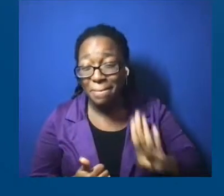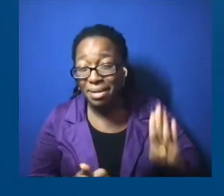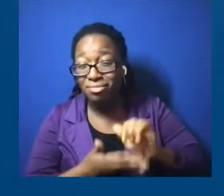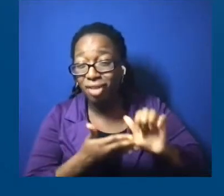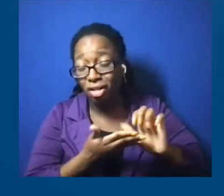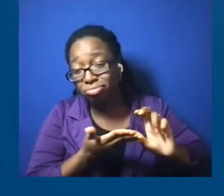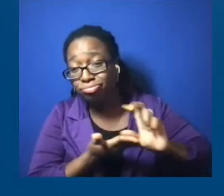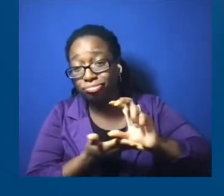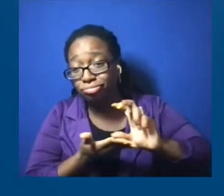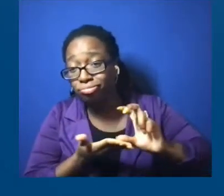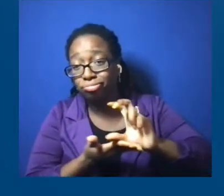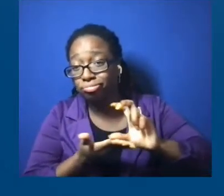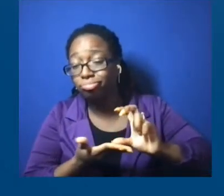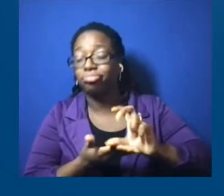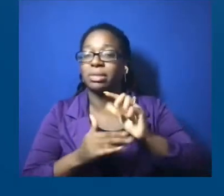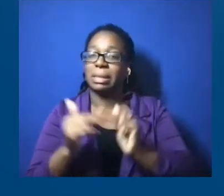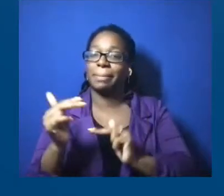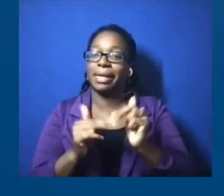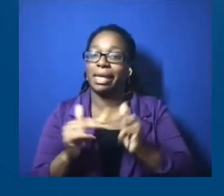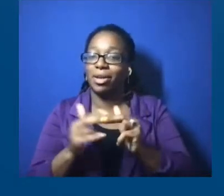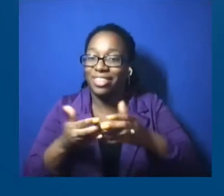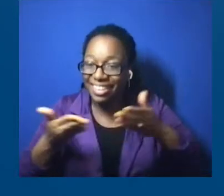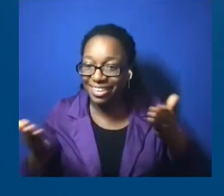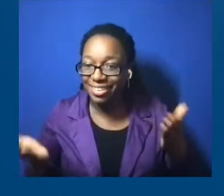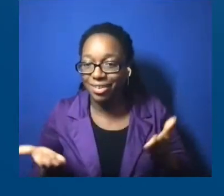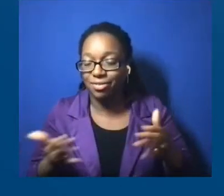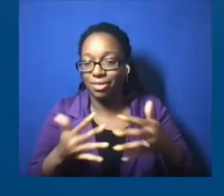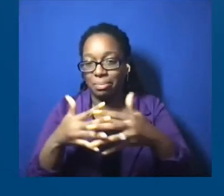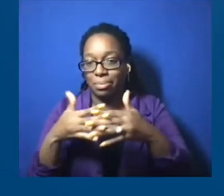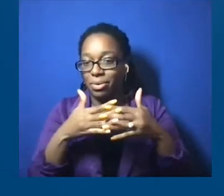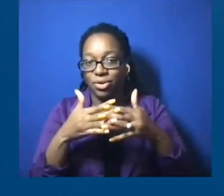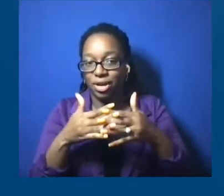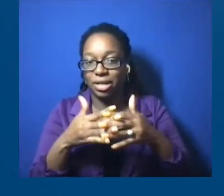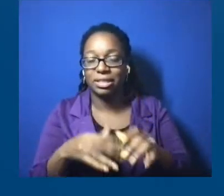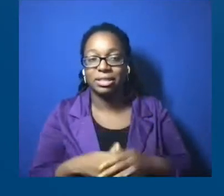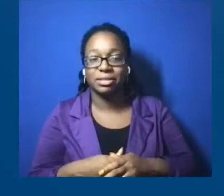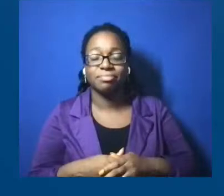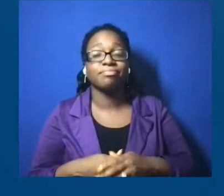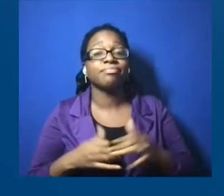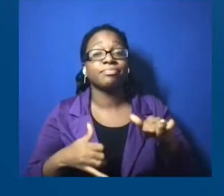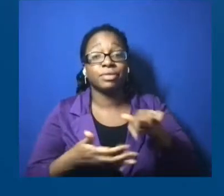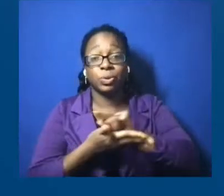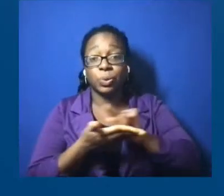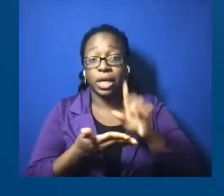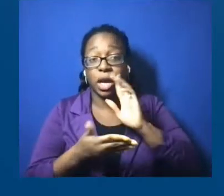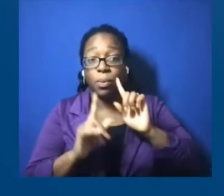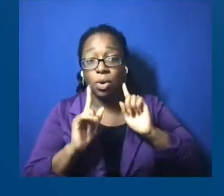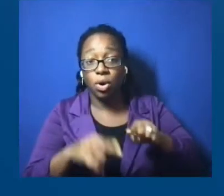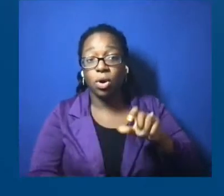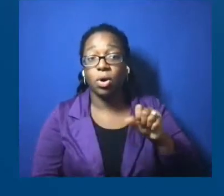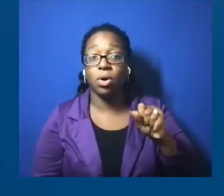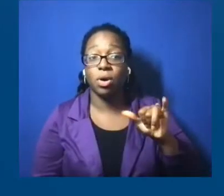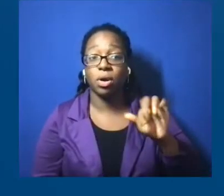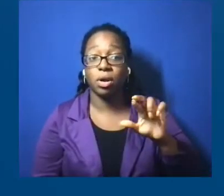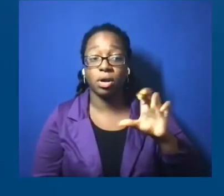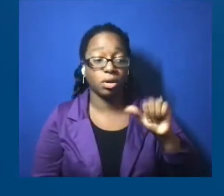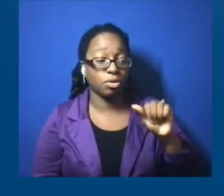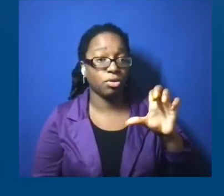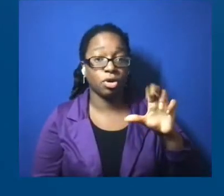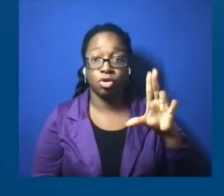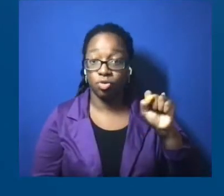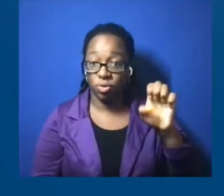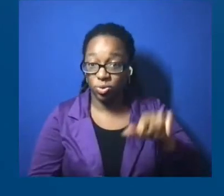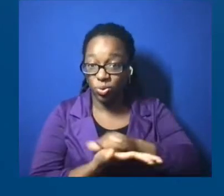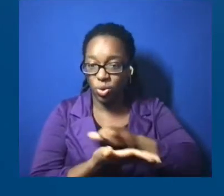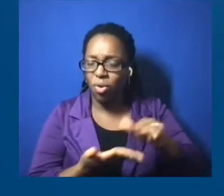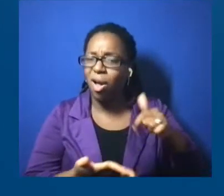build industries of the future here in America. Later this week, I'm going up to Syracuse, New York, where I went to graduate school. My deceased